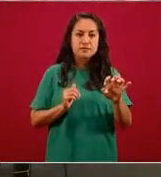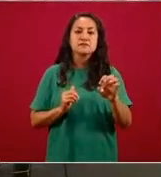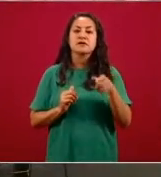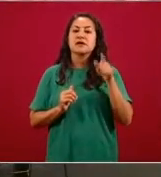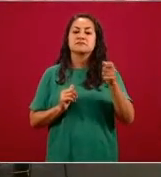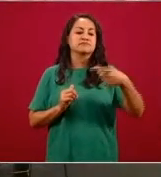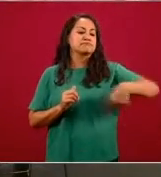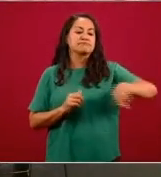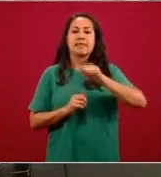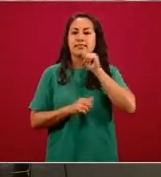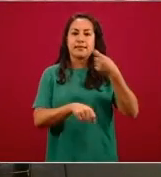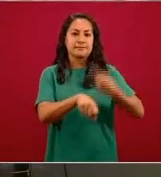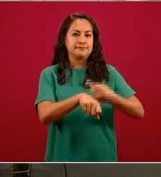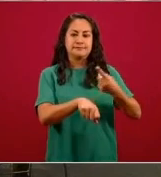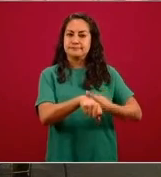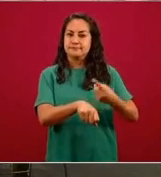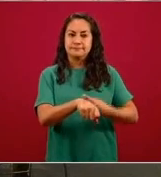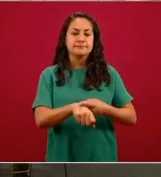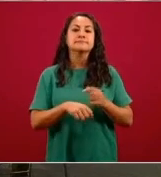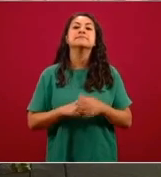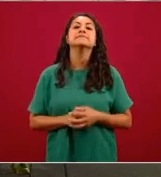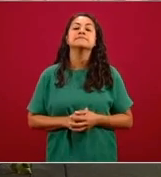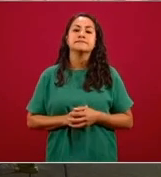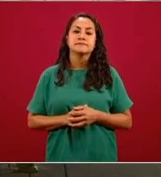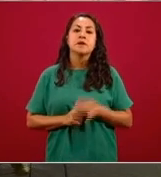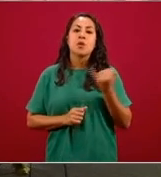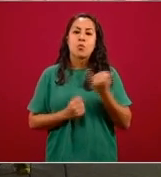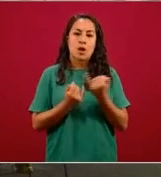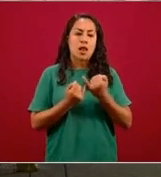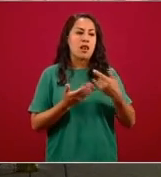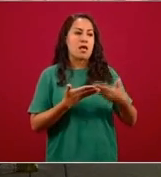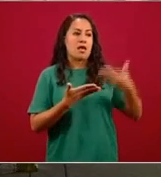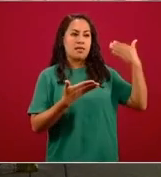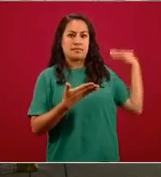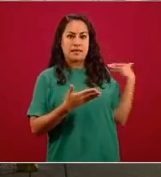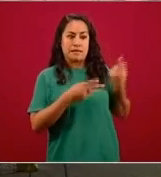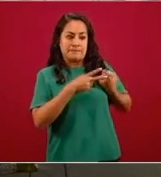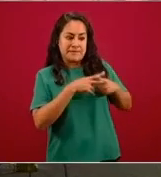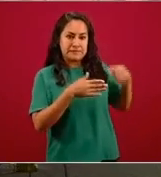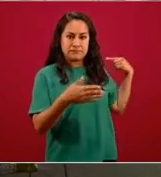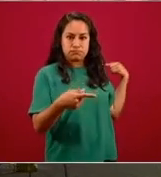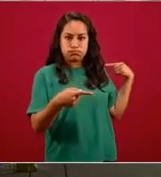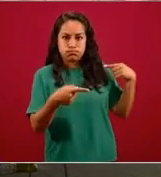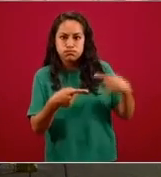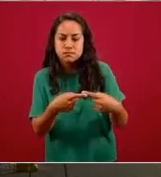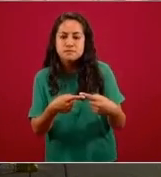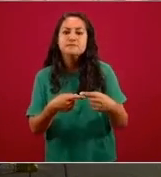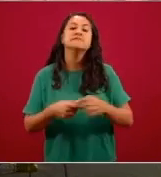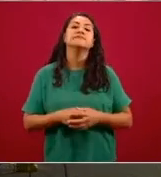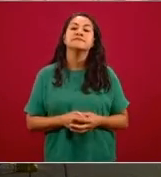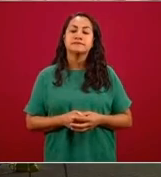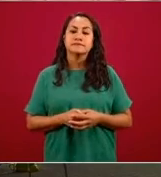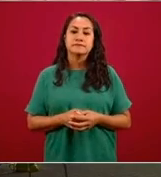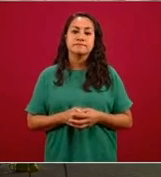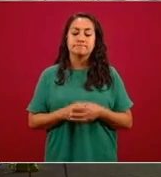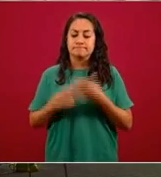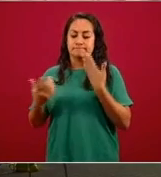41,573 negative results in total since the pandemic began in our